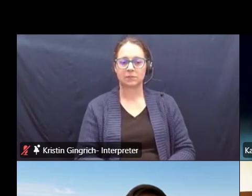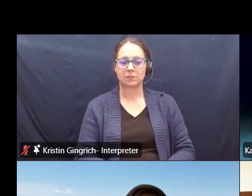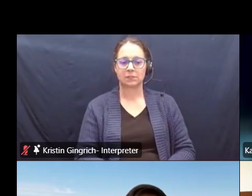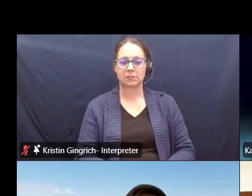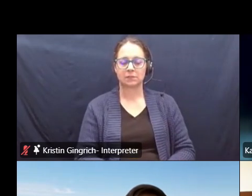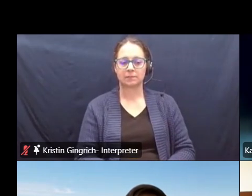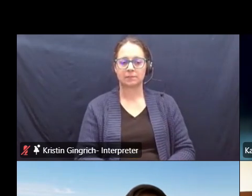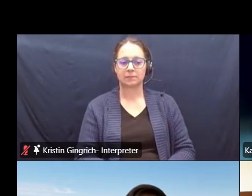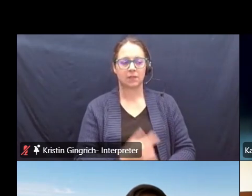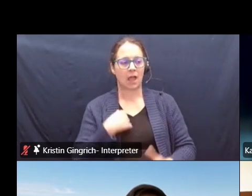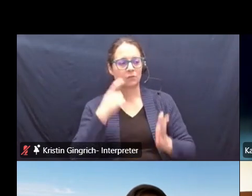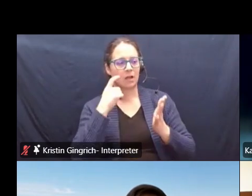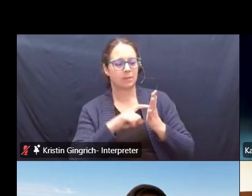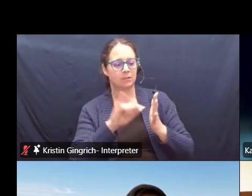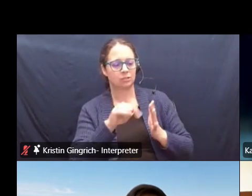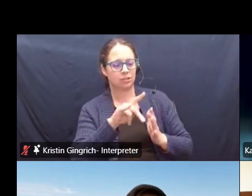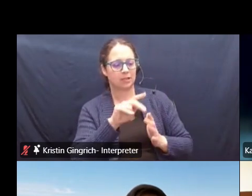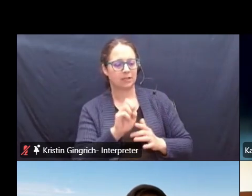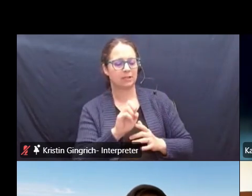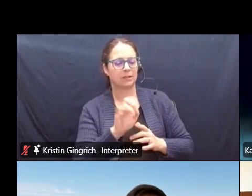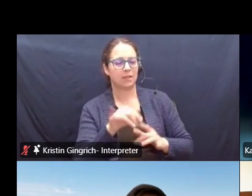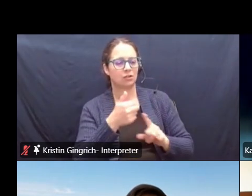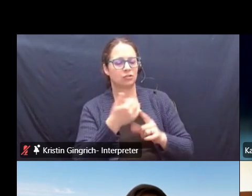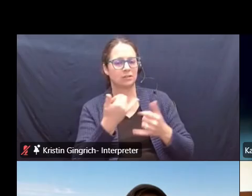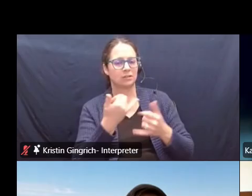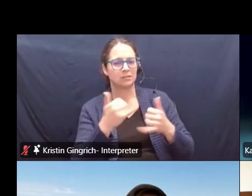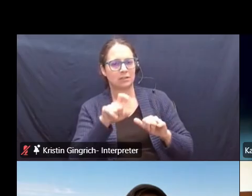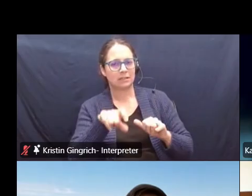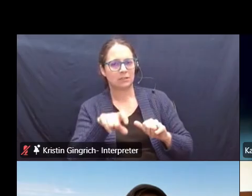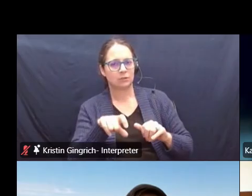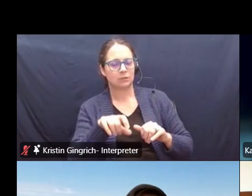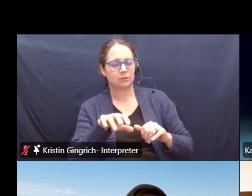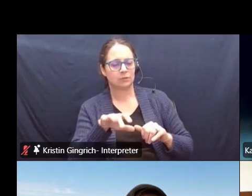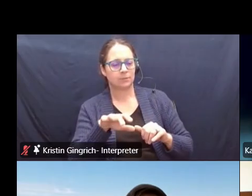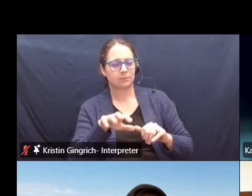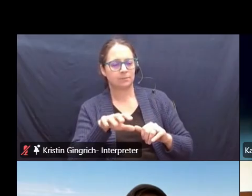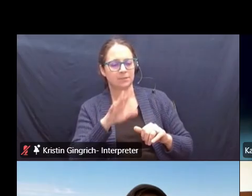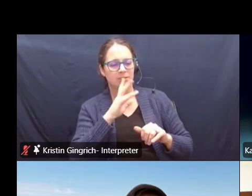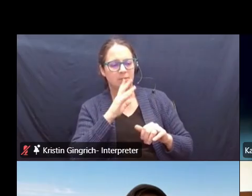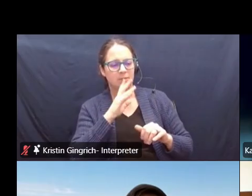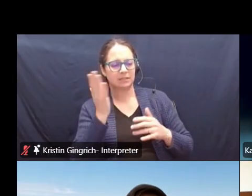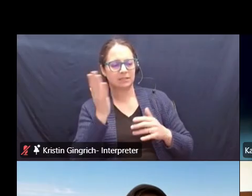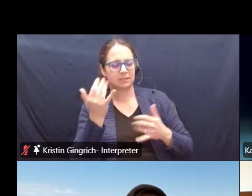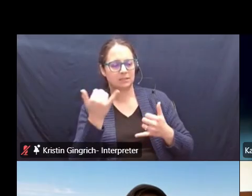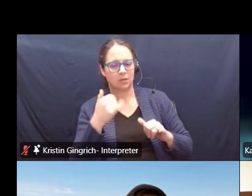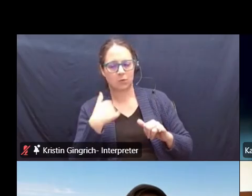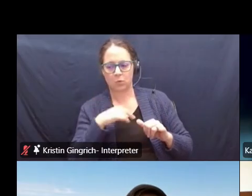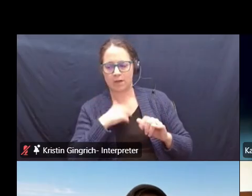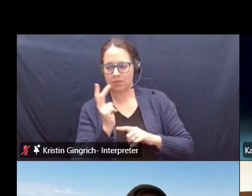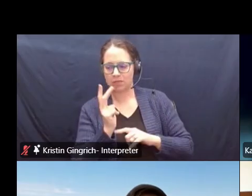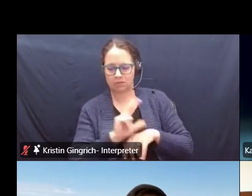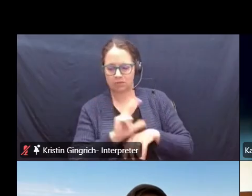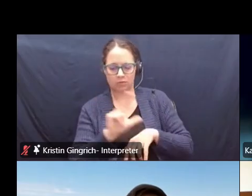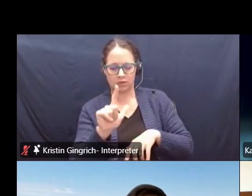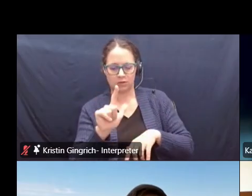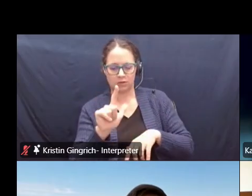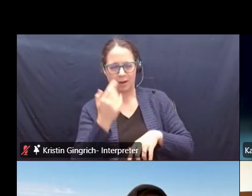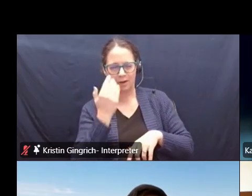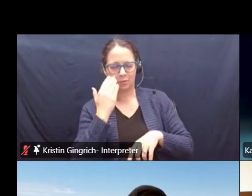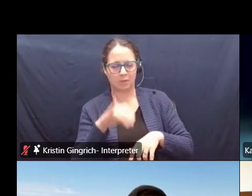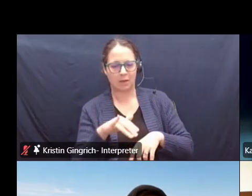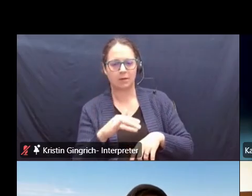And I recognize, Jackie, that you still need to speak, and that we are at 3:21,